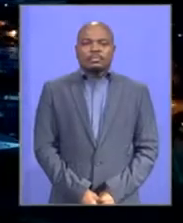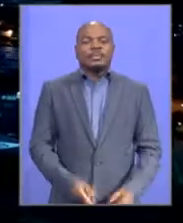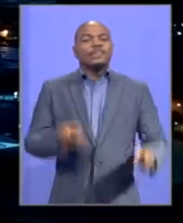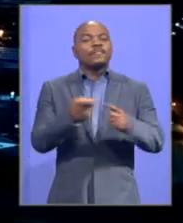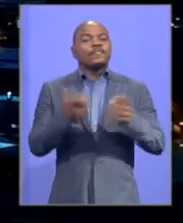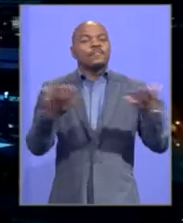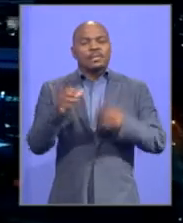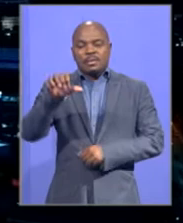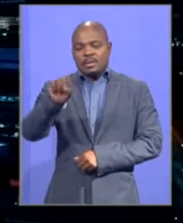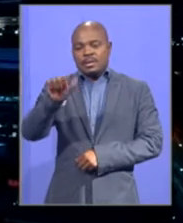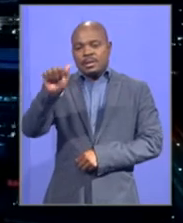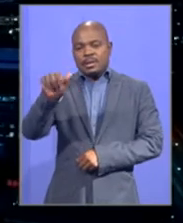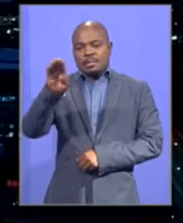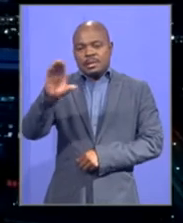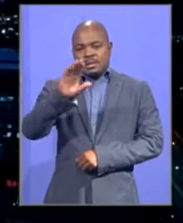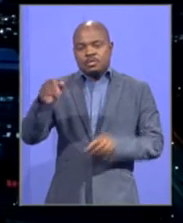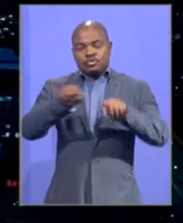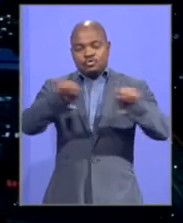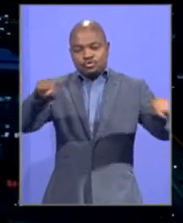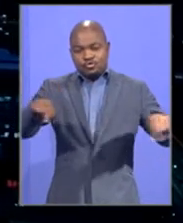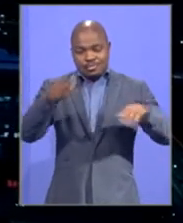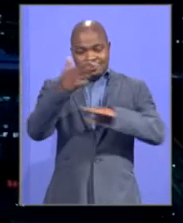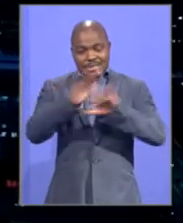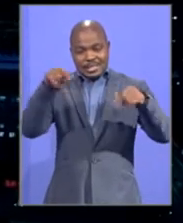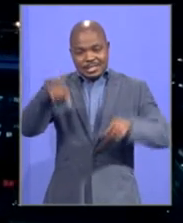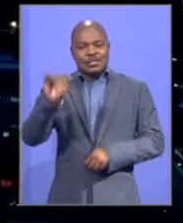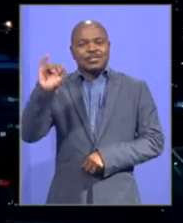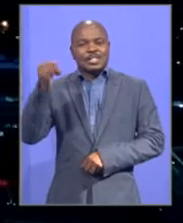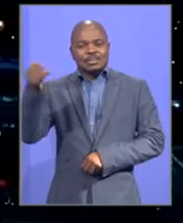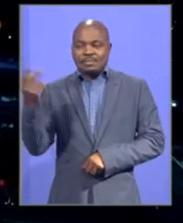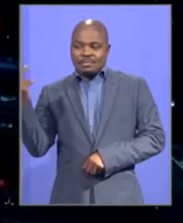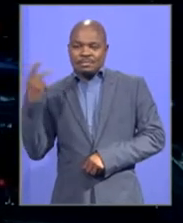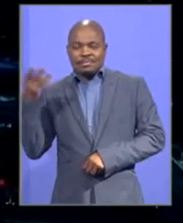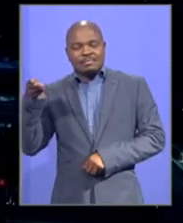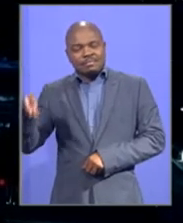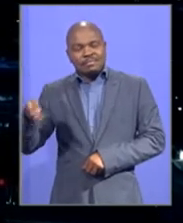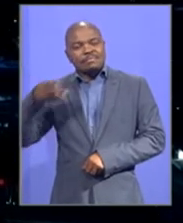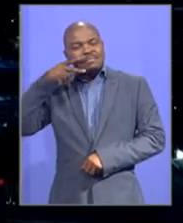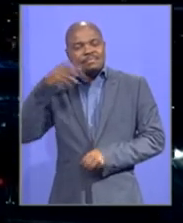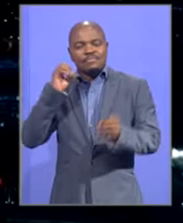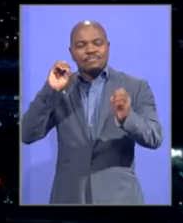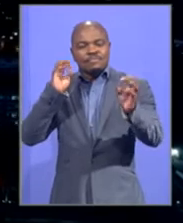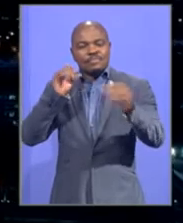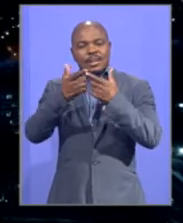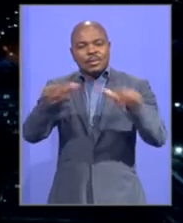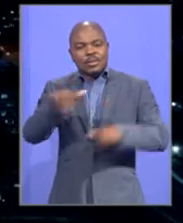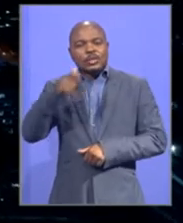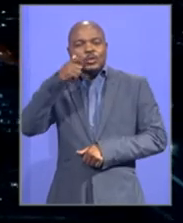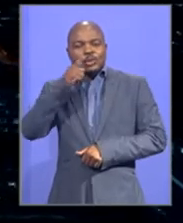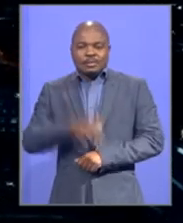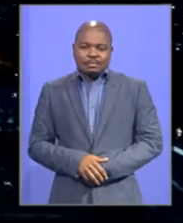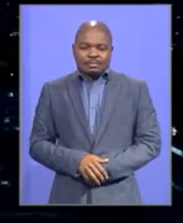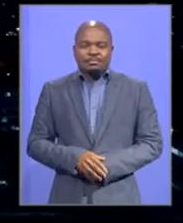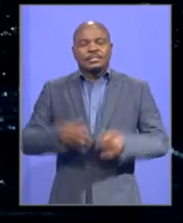Ka tlhamalalo go tswa SABC Studio 10 Auckland Park, Johannesburg, Nala Agustin le tlalo re go tlisetsa kgaso ya dikgang tsa Setswana a re